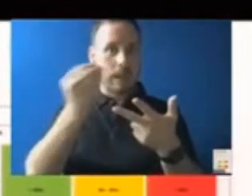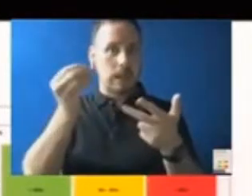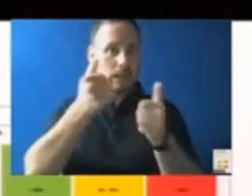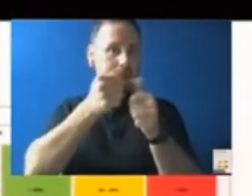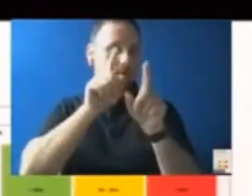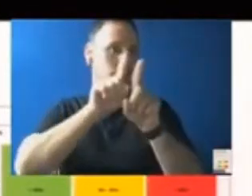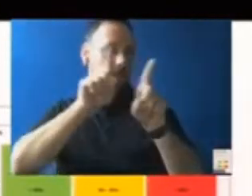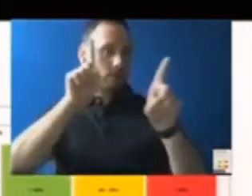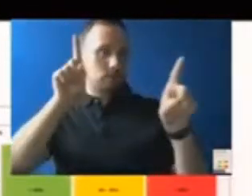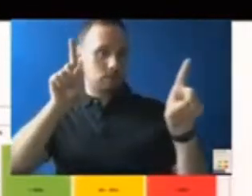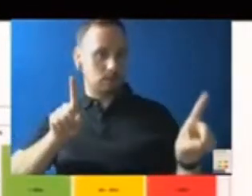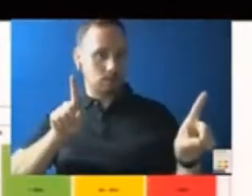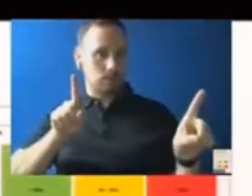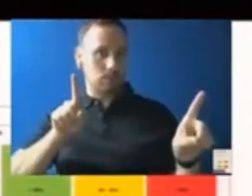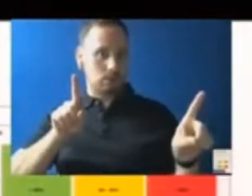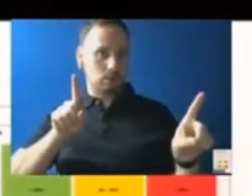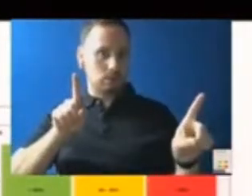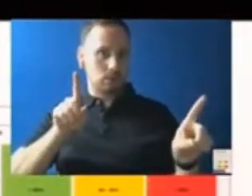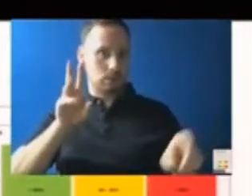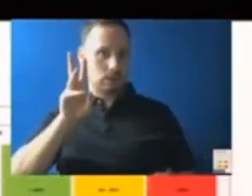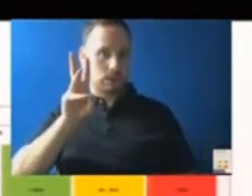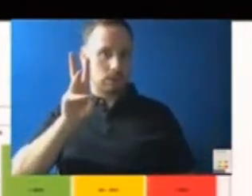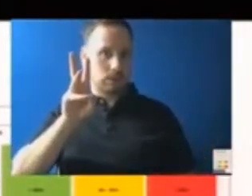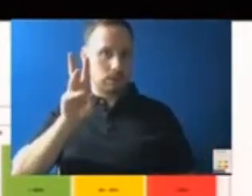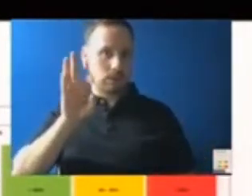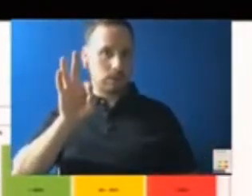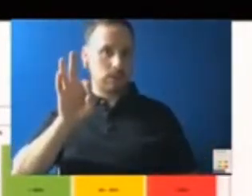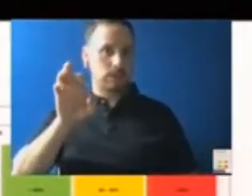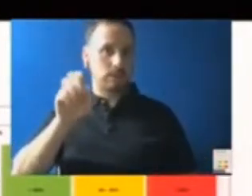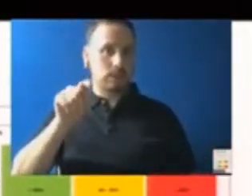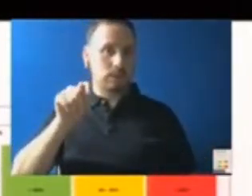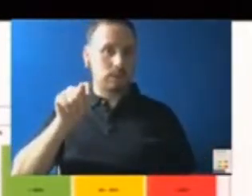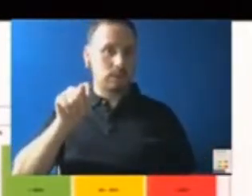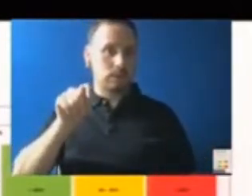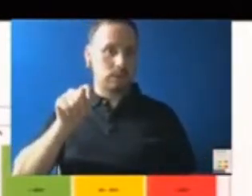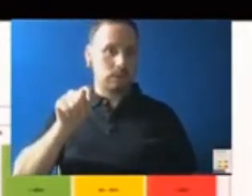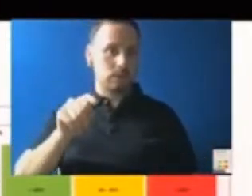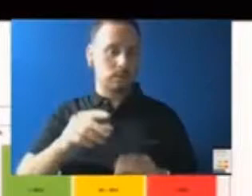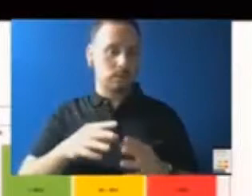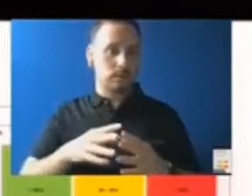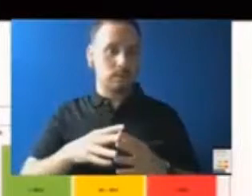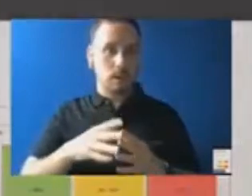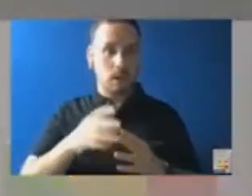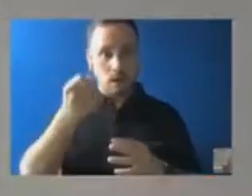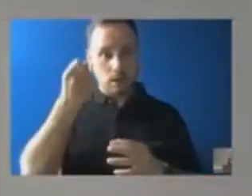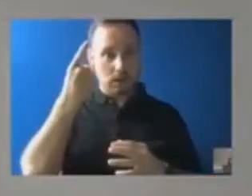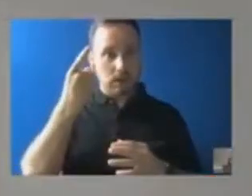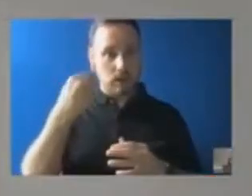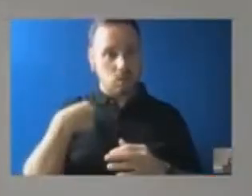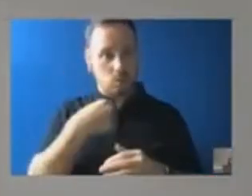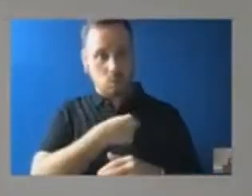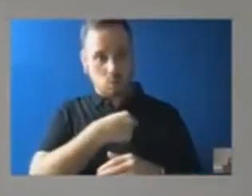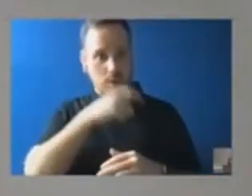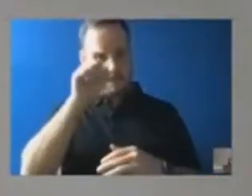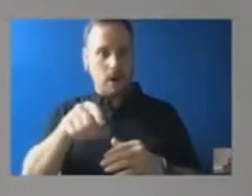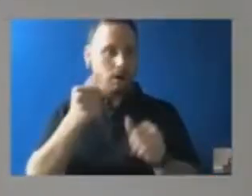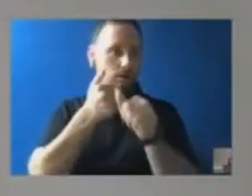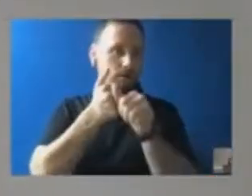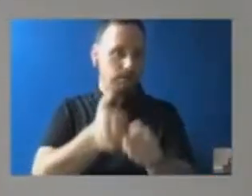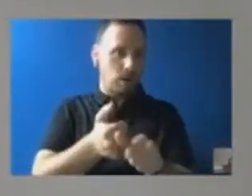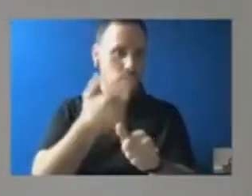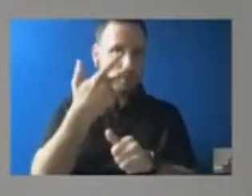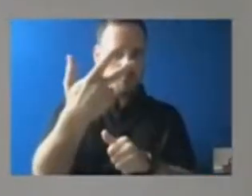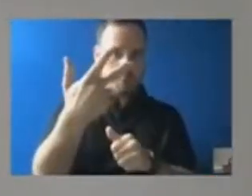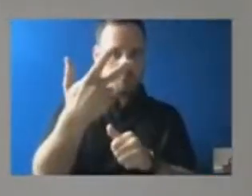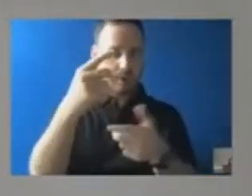heard it 1,000 times. The metrics that we have are solid metrics, but if we don't do the 3 W's, we aren't going to see any positive